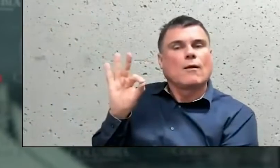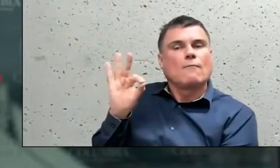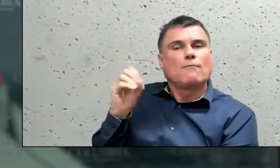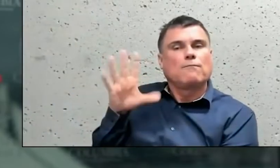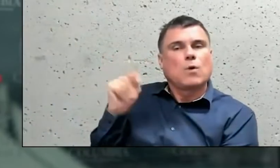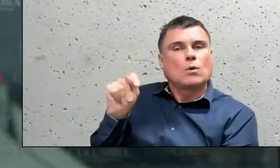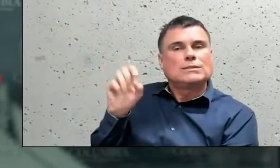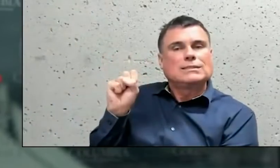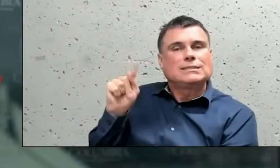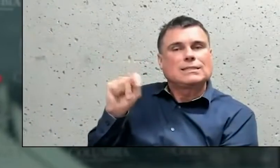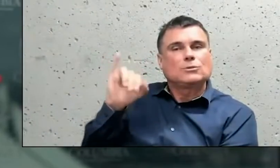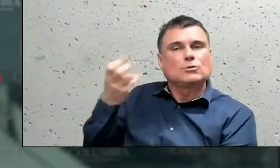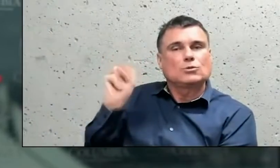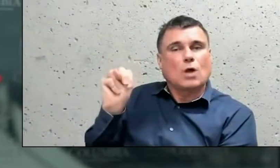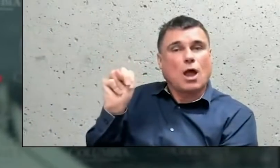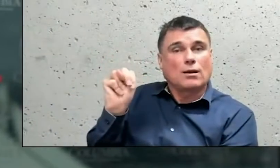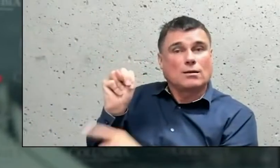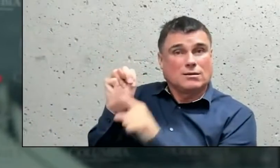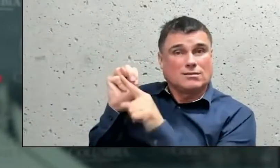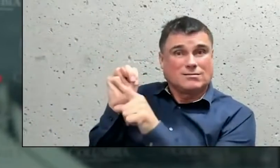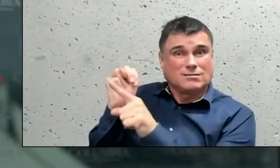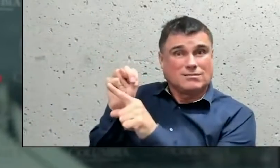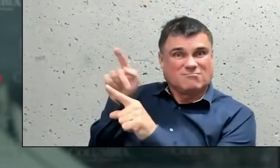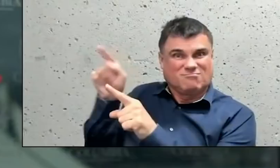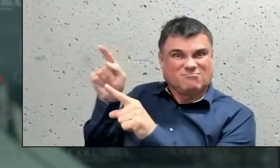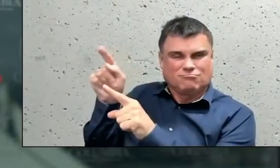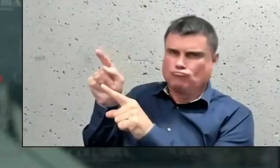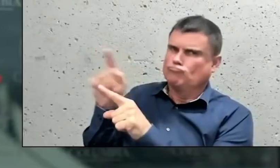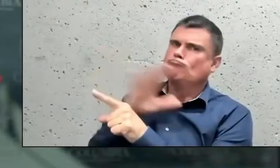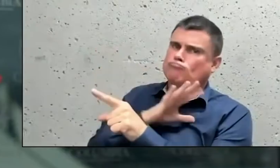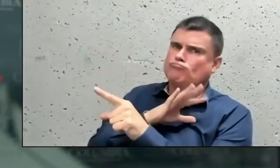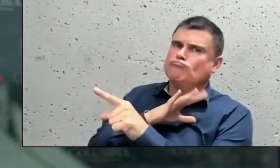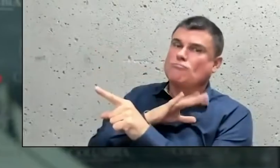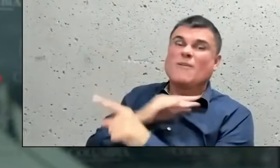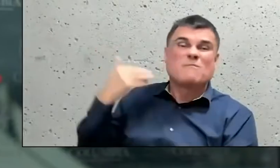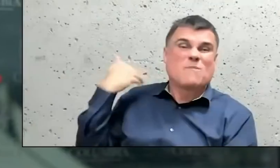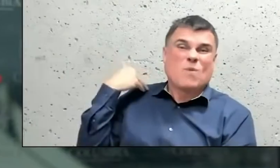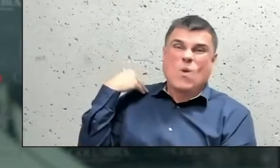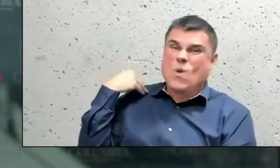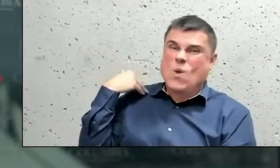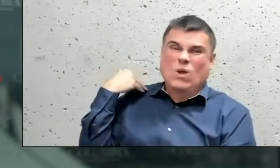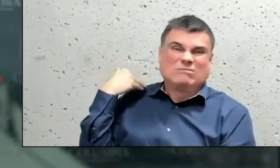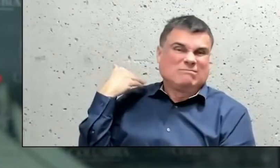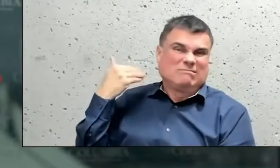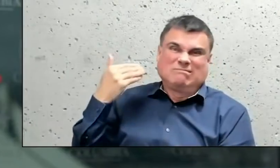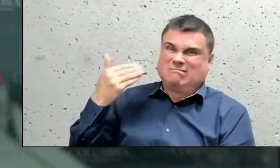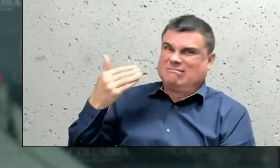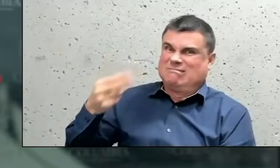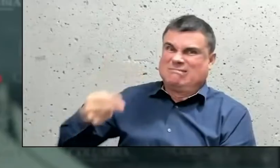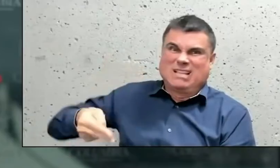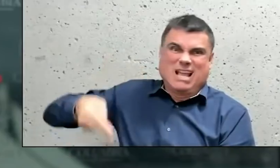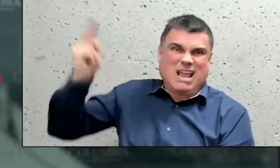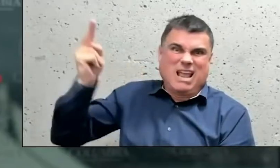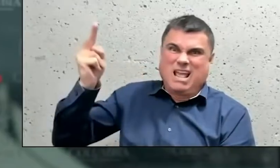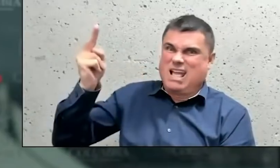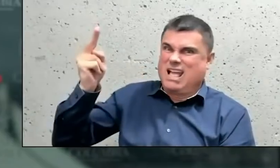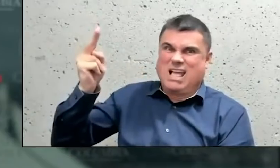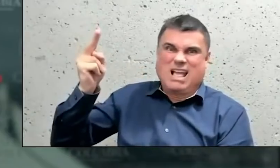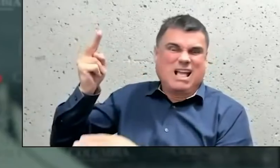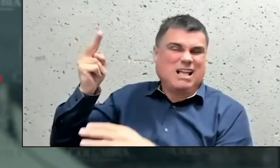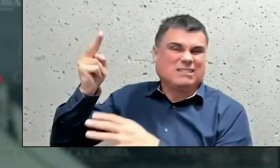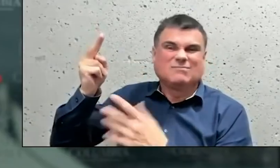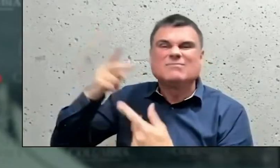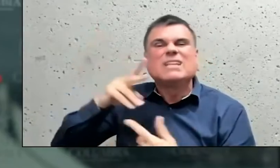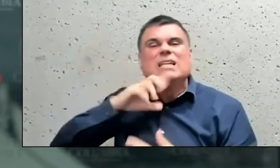advocate for vaccination in her community. Fort St. John, which used to be well below 60, we can remember those times,